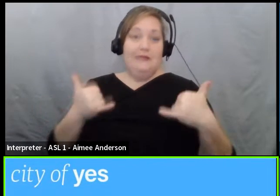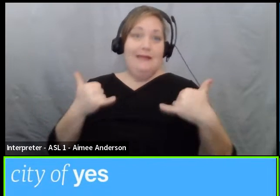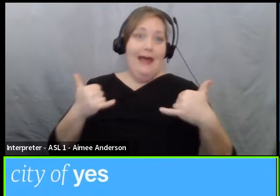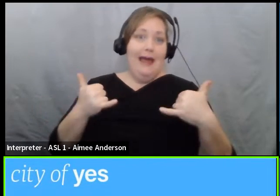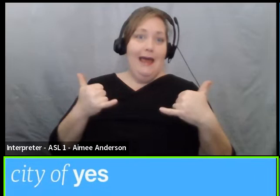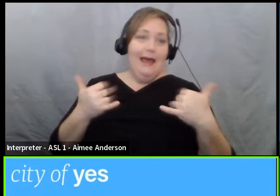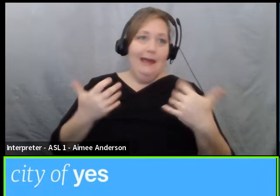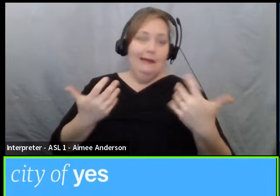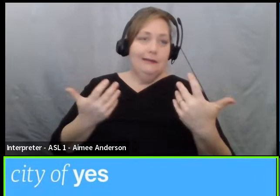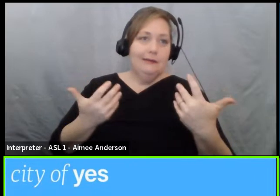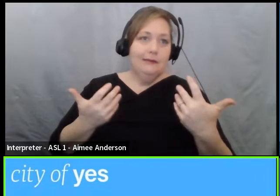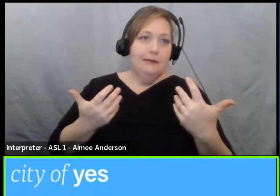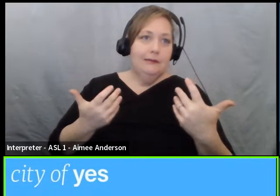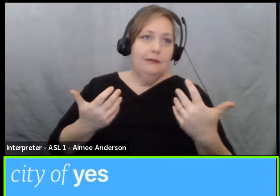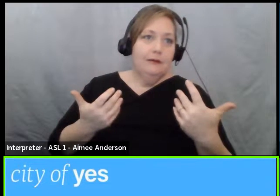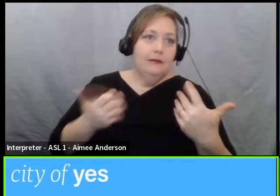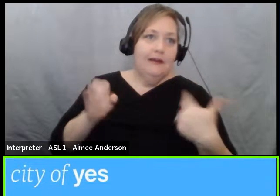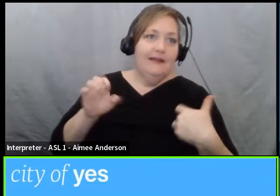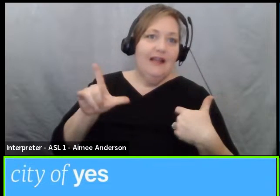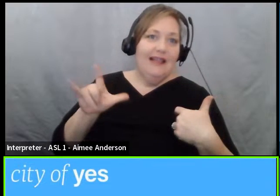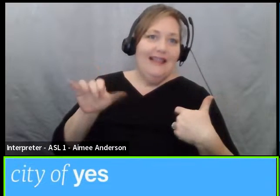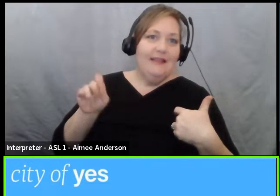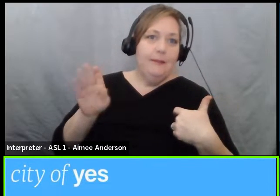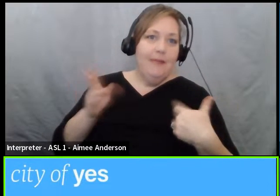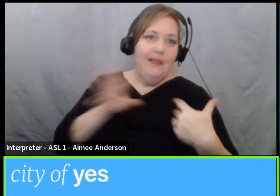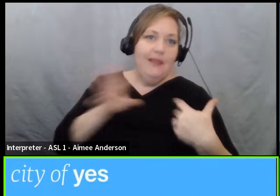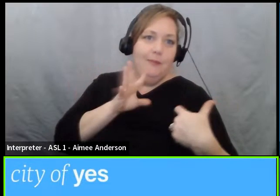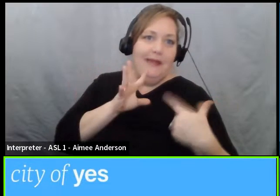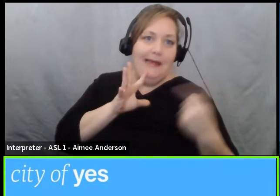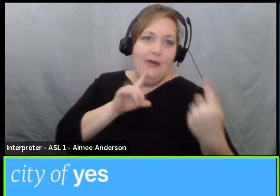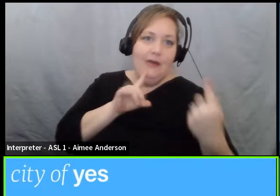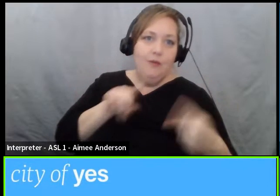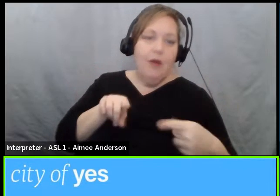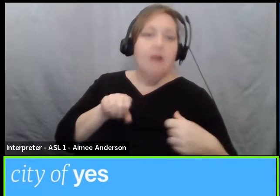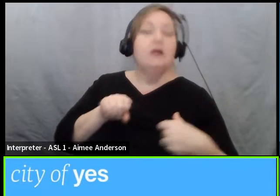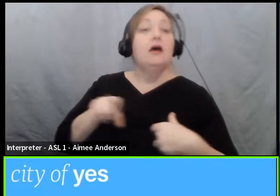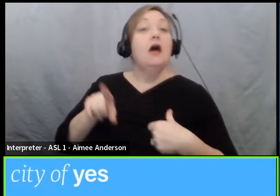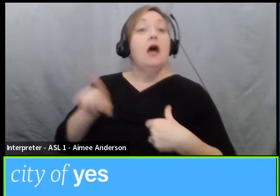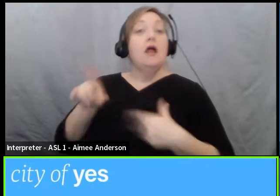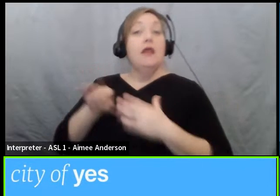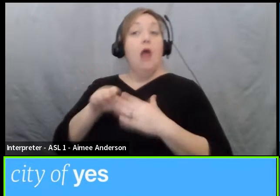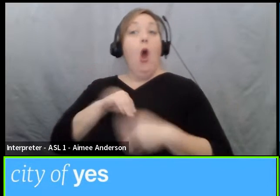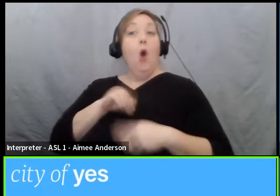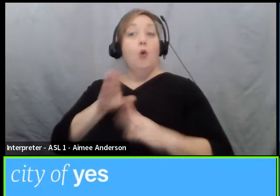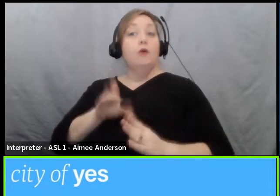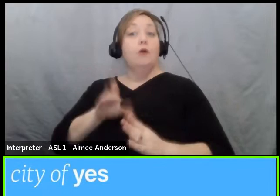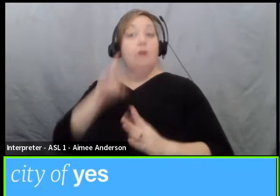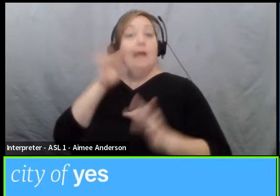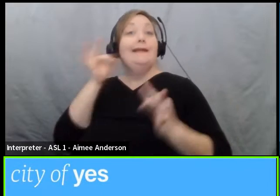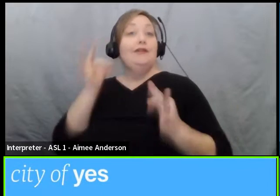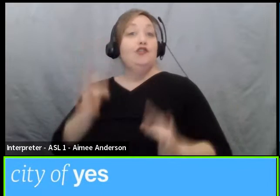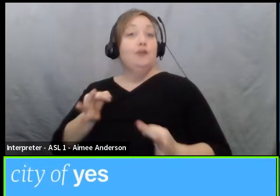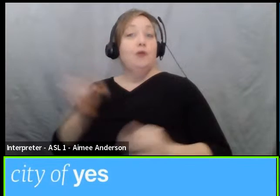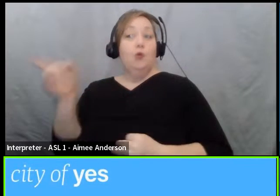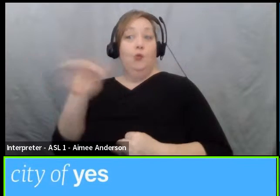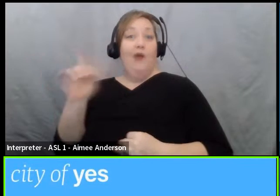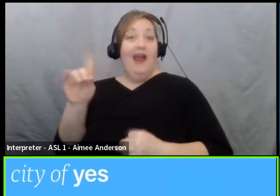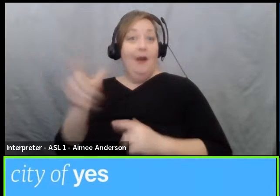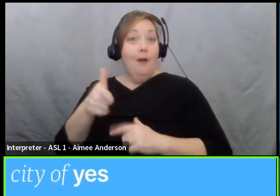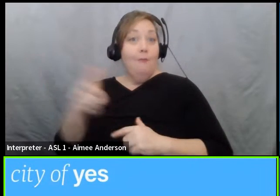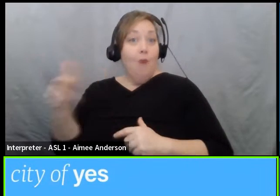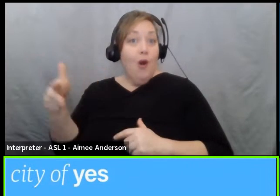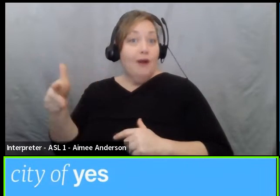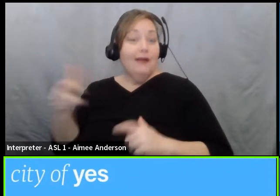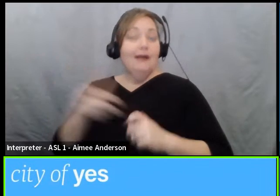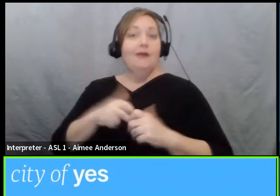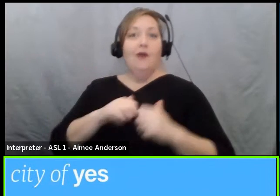higher. The owner will be able to determine the appropriate level of parking as well as the location of the parking. So if there's a site where